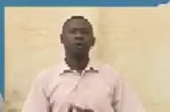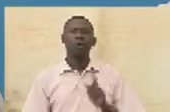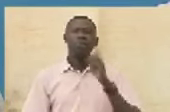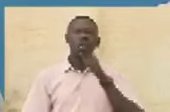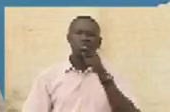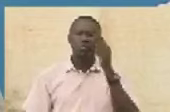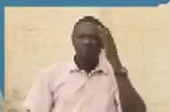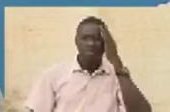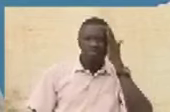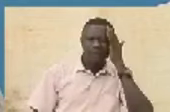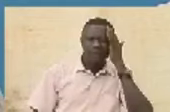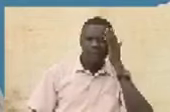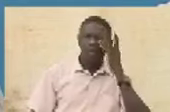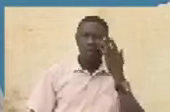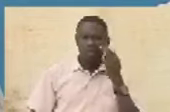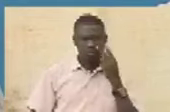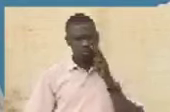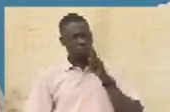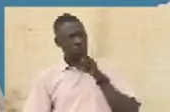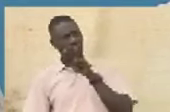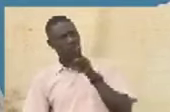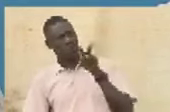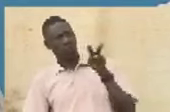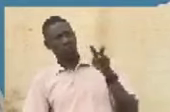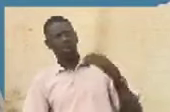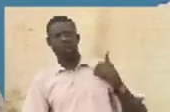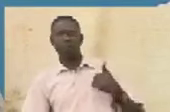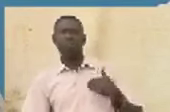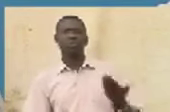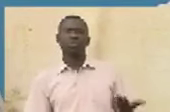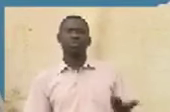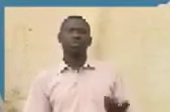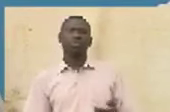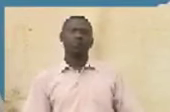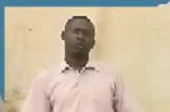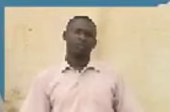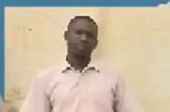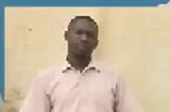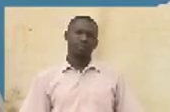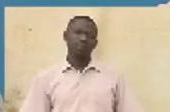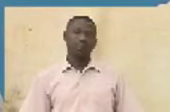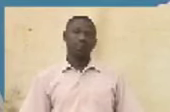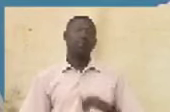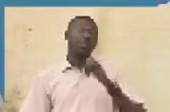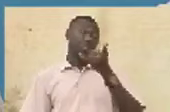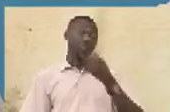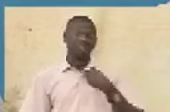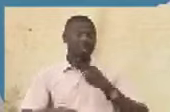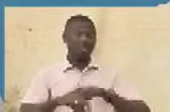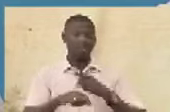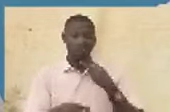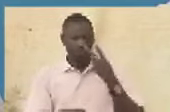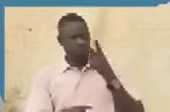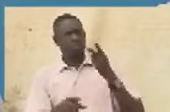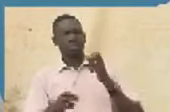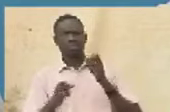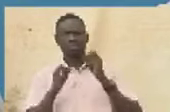isondo mboko no biri nya nyalo te kan. Ah, insela dala. Yes, I felt fear.